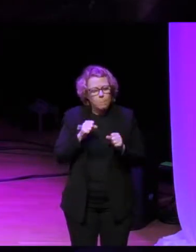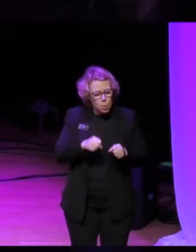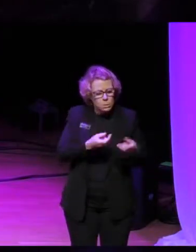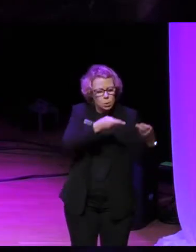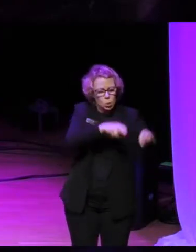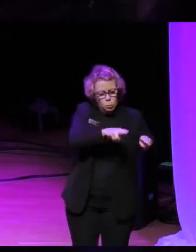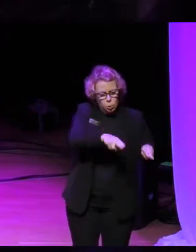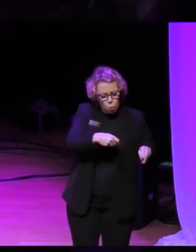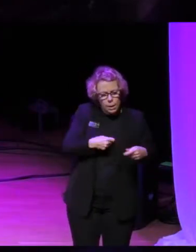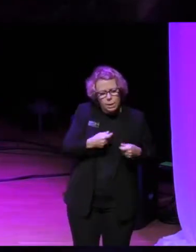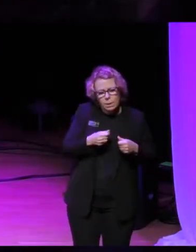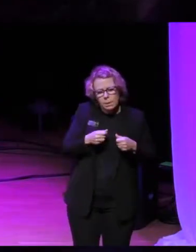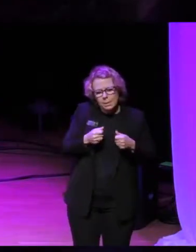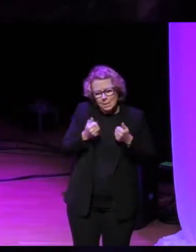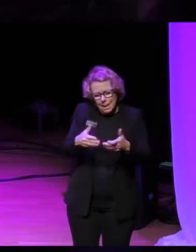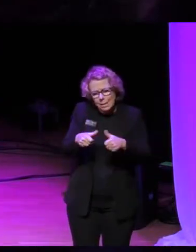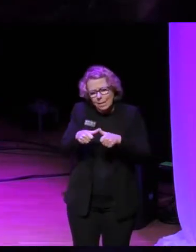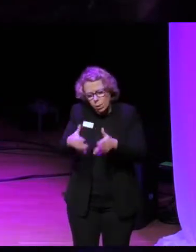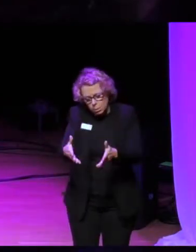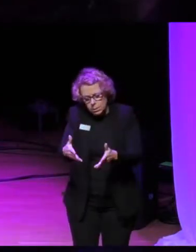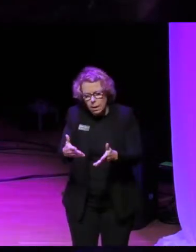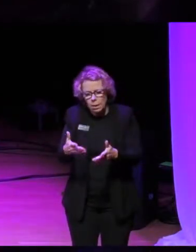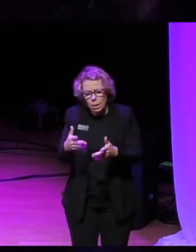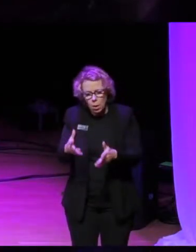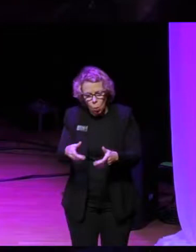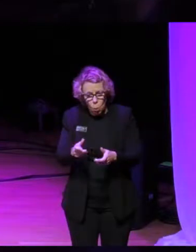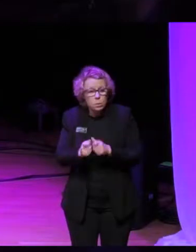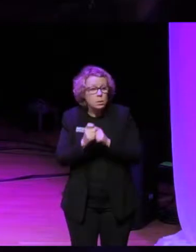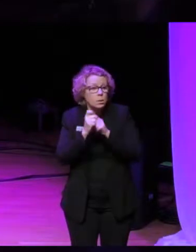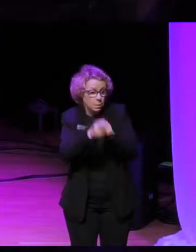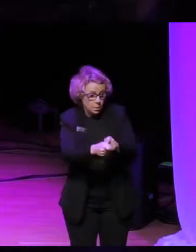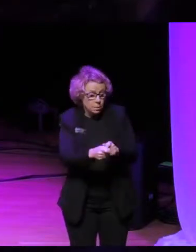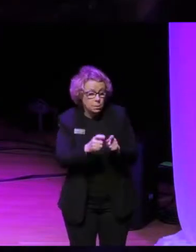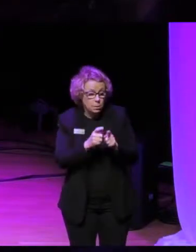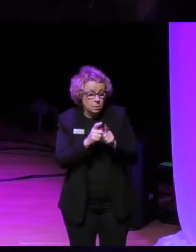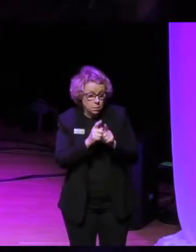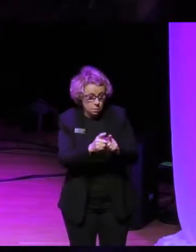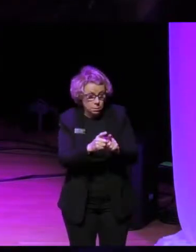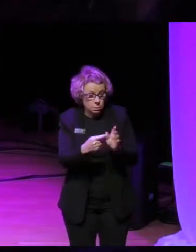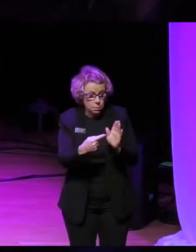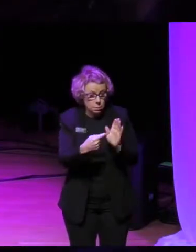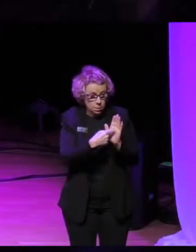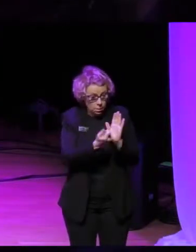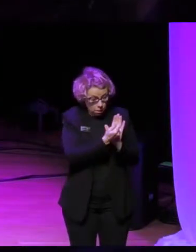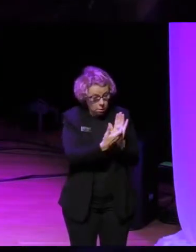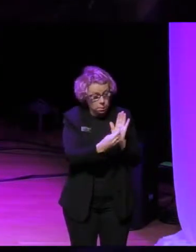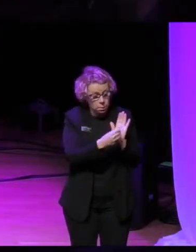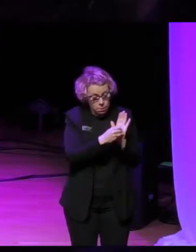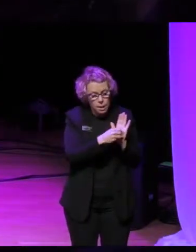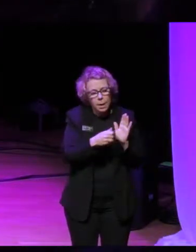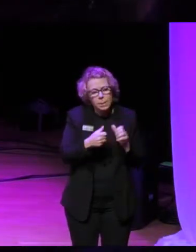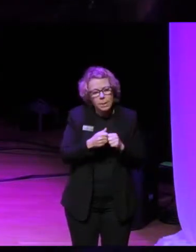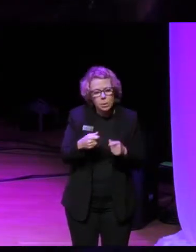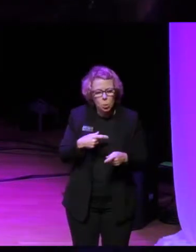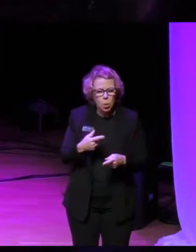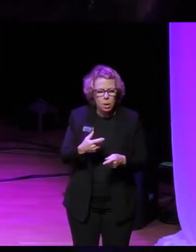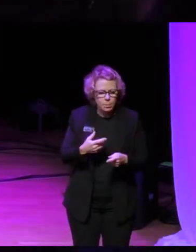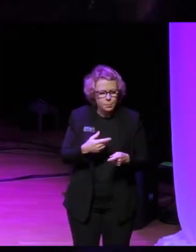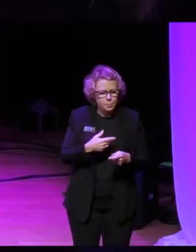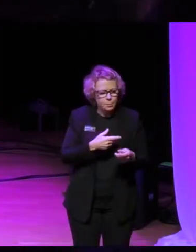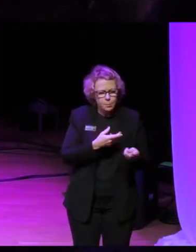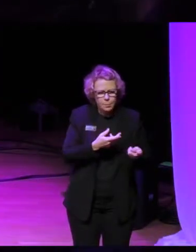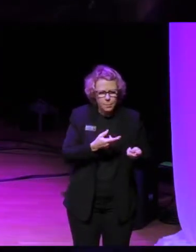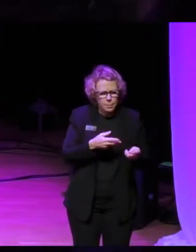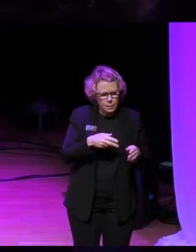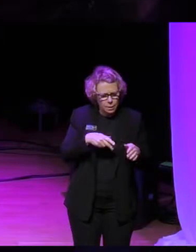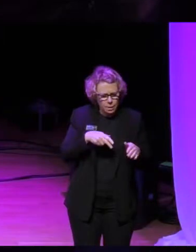and she had gotten that permission. So she had complied with Texas law requirements, but nonetheless, it was the Federal Office of Refugee Resettlement that